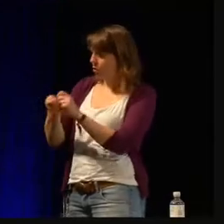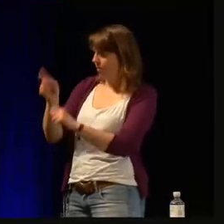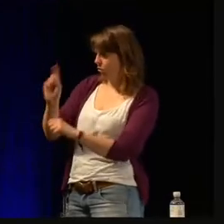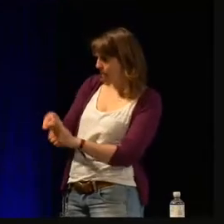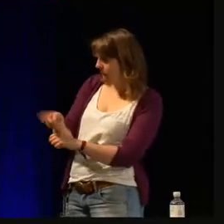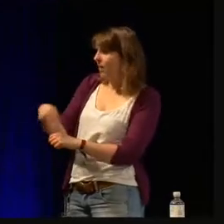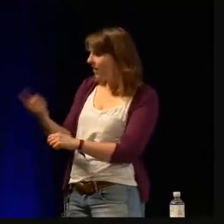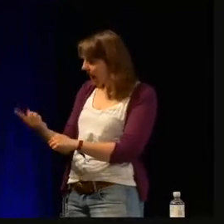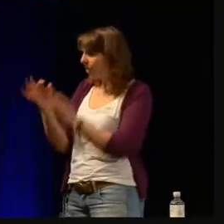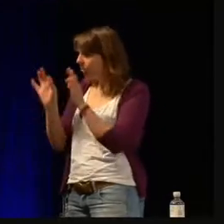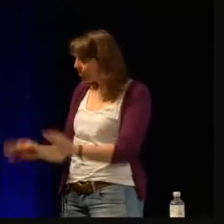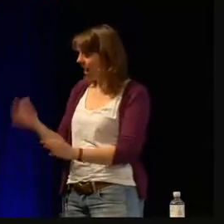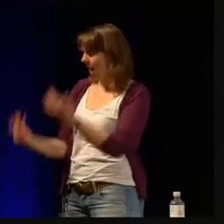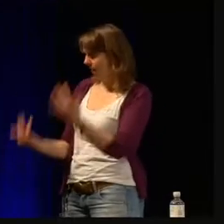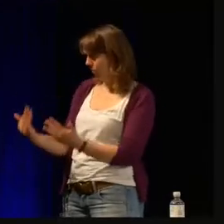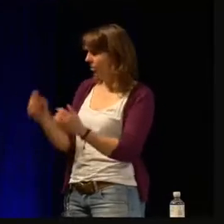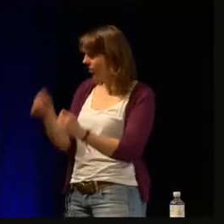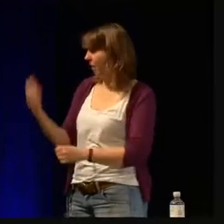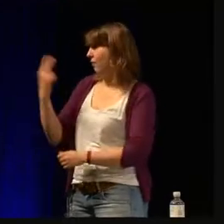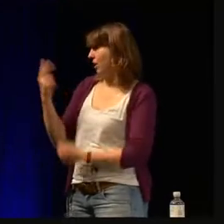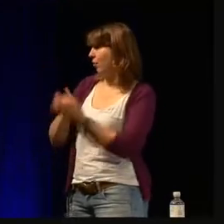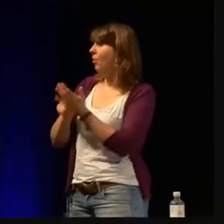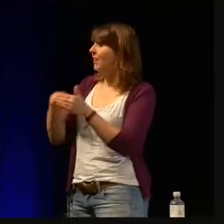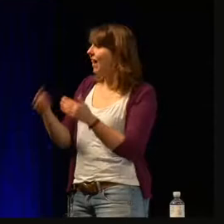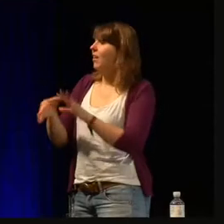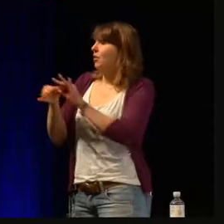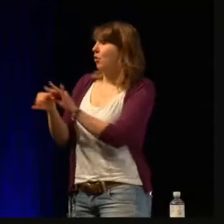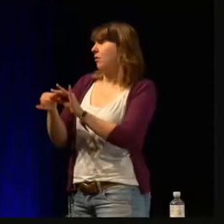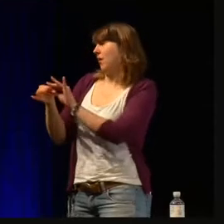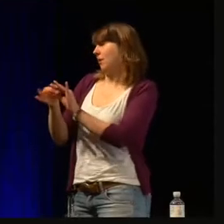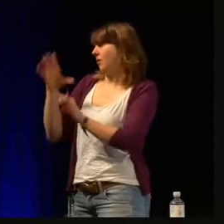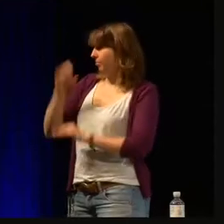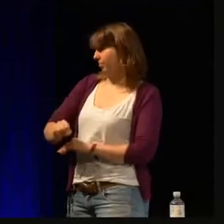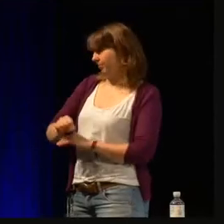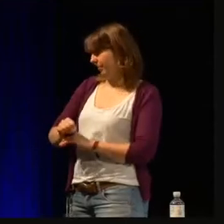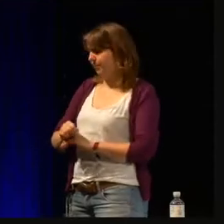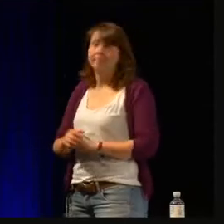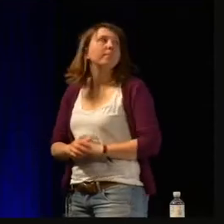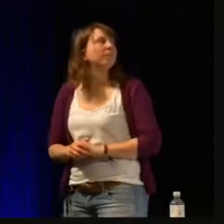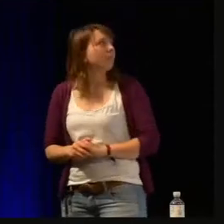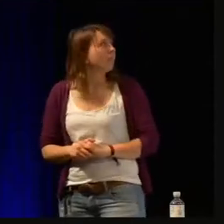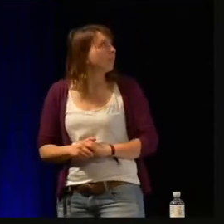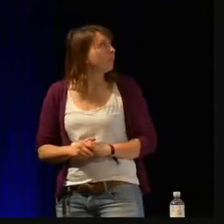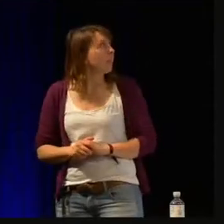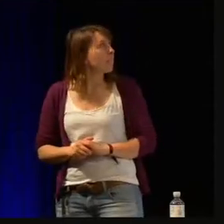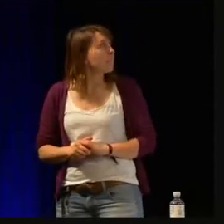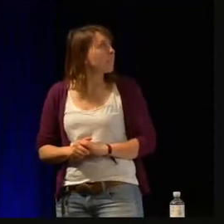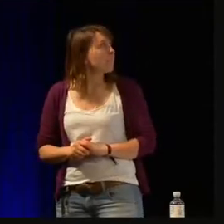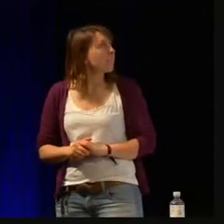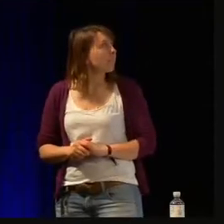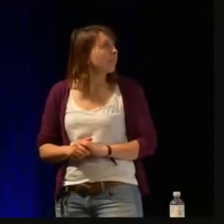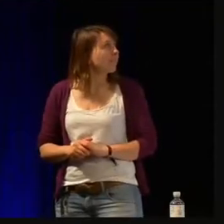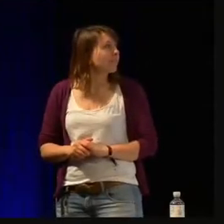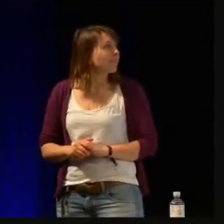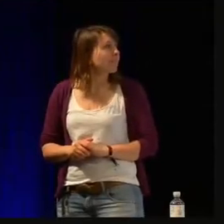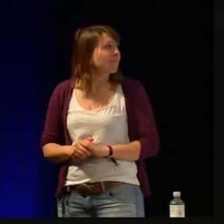the period to a comma, then the algorithm is suddenly able to correctly translate because it knows